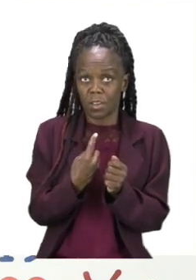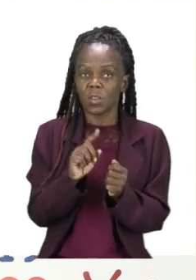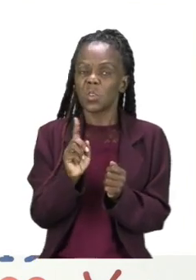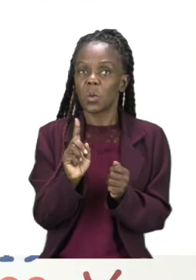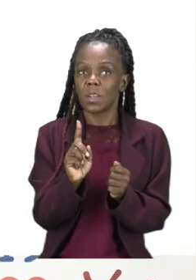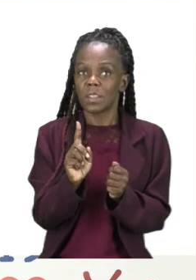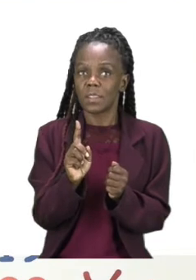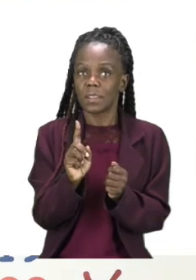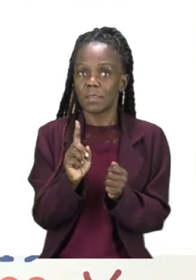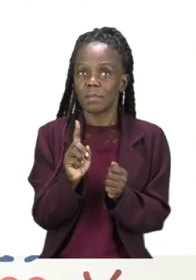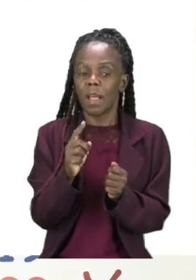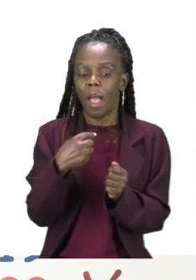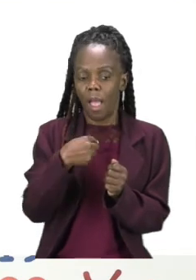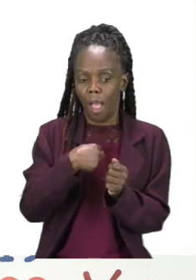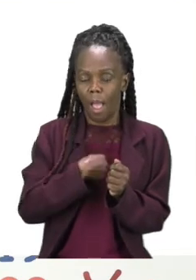say, I.